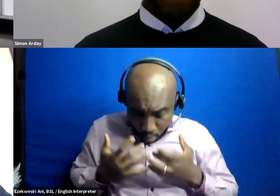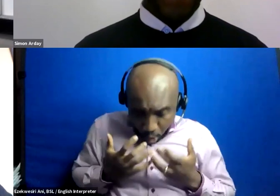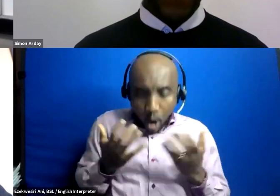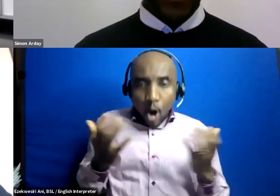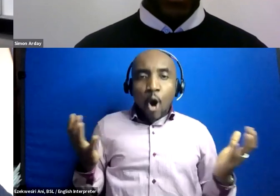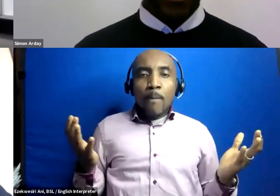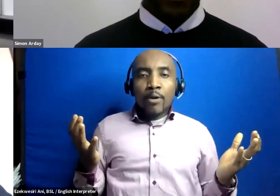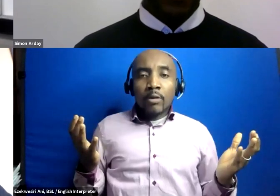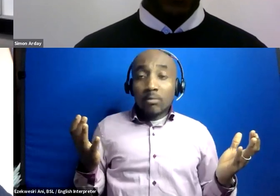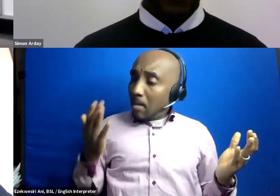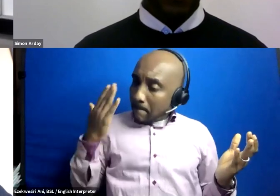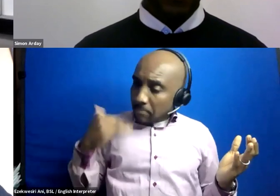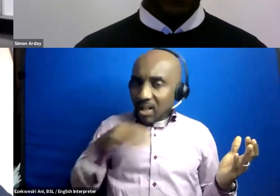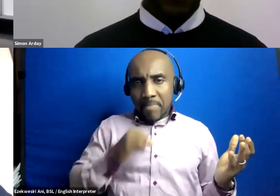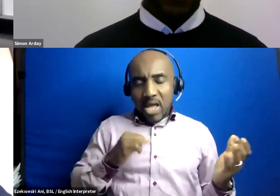a vulnerable black man